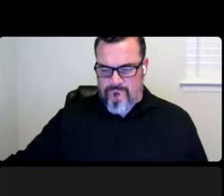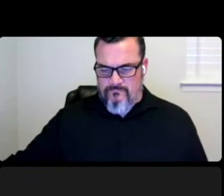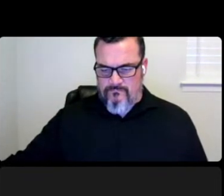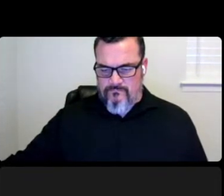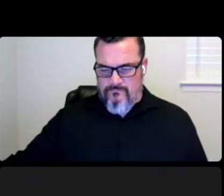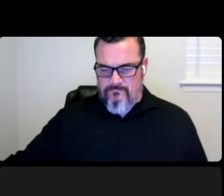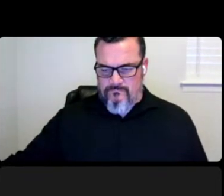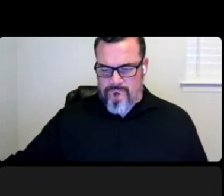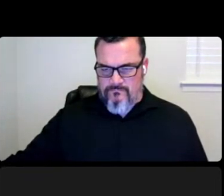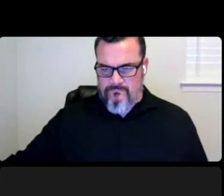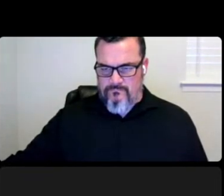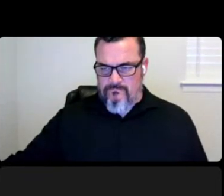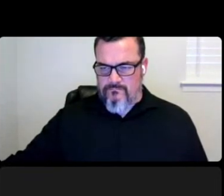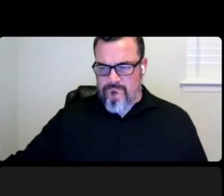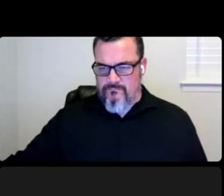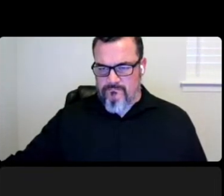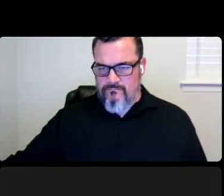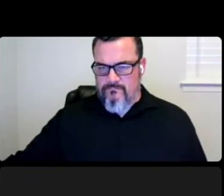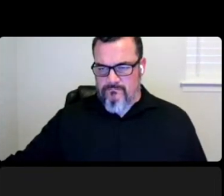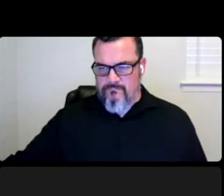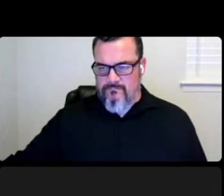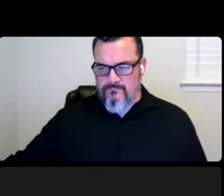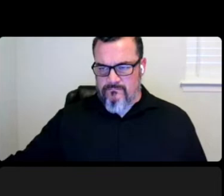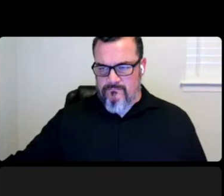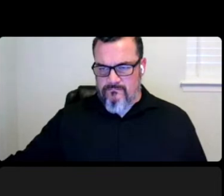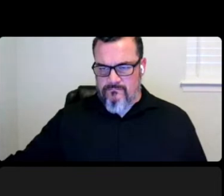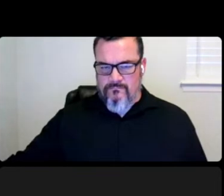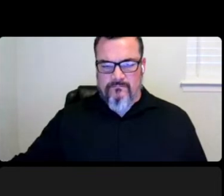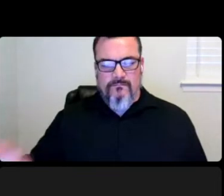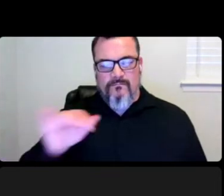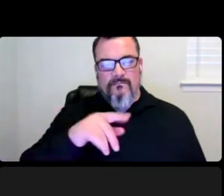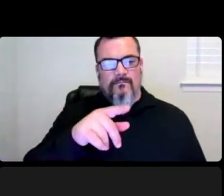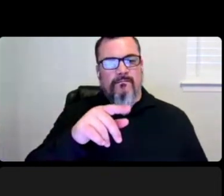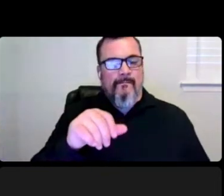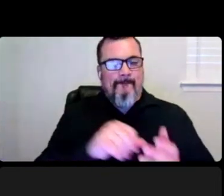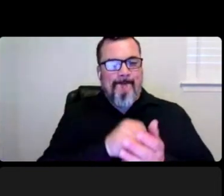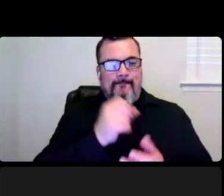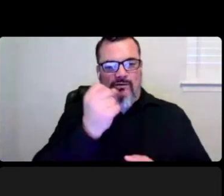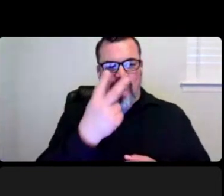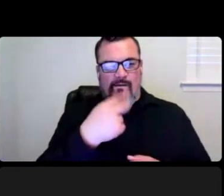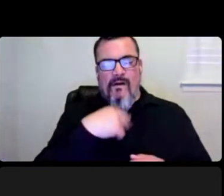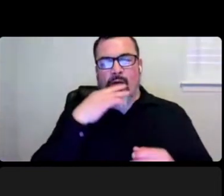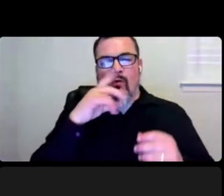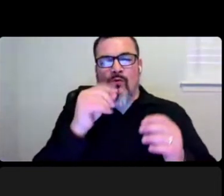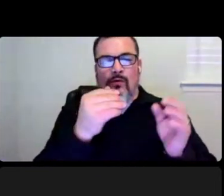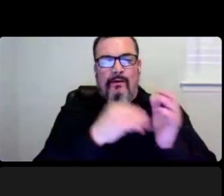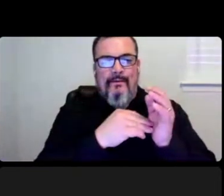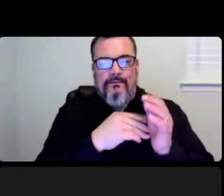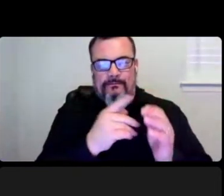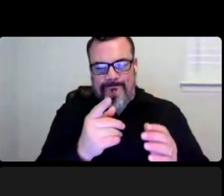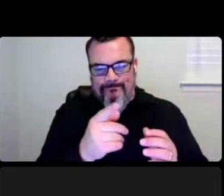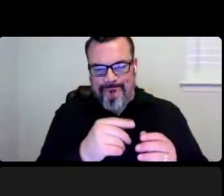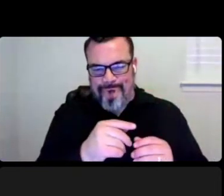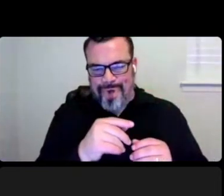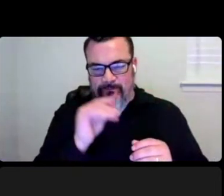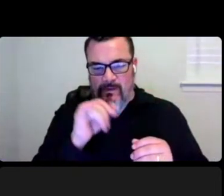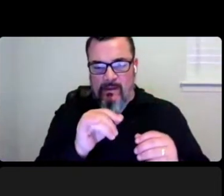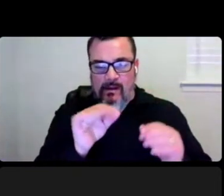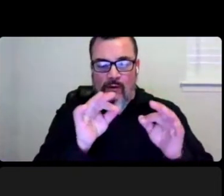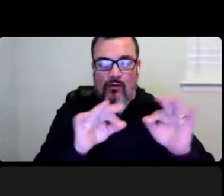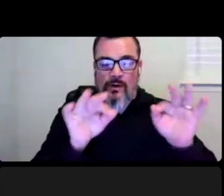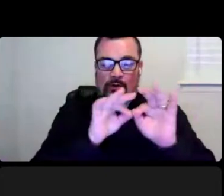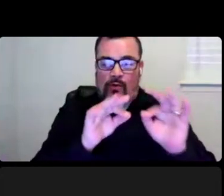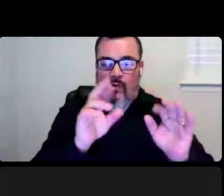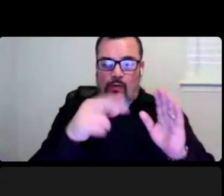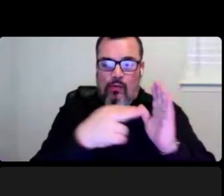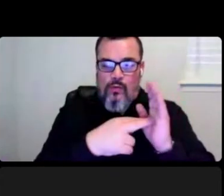Top of page 12, I know I've shined a light on that once already. I'm going to do it again. The critical role of